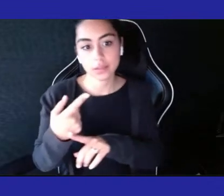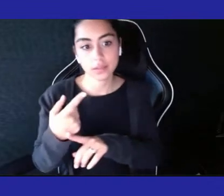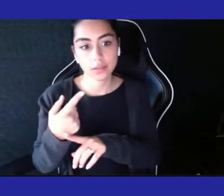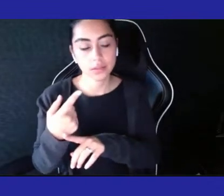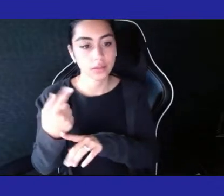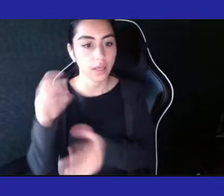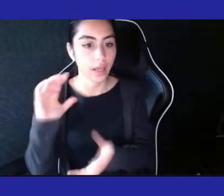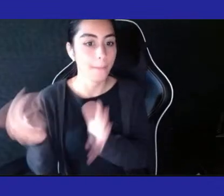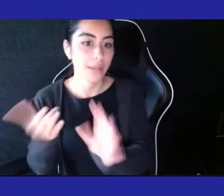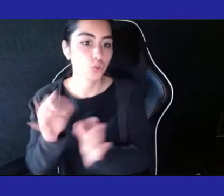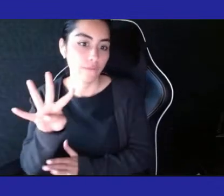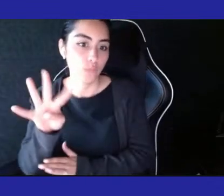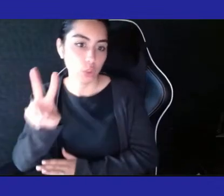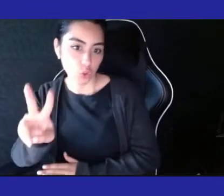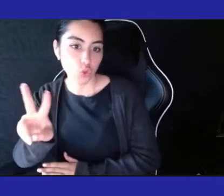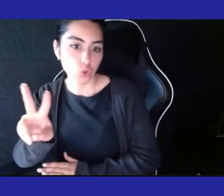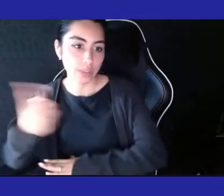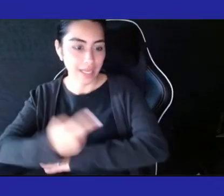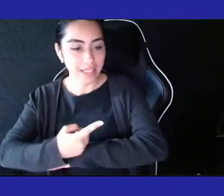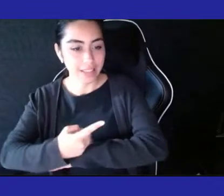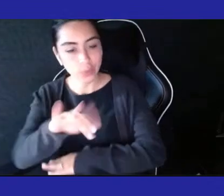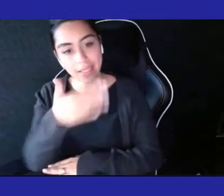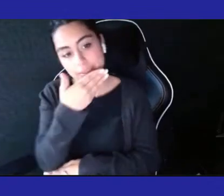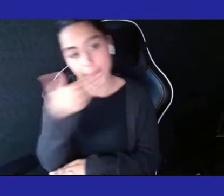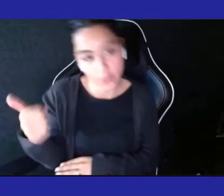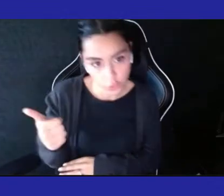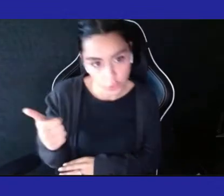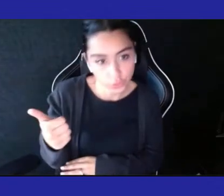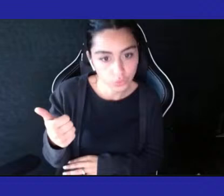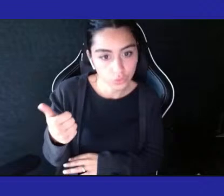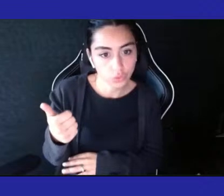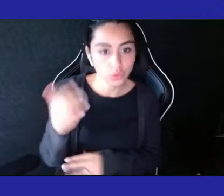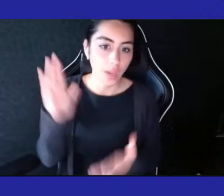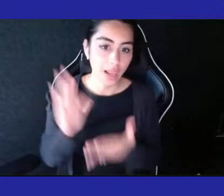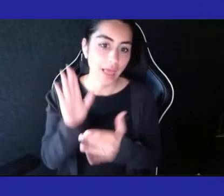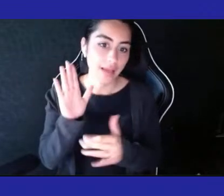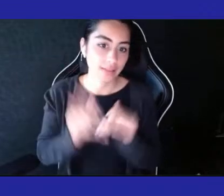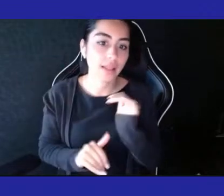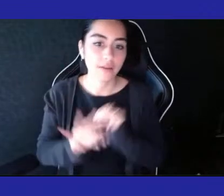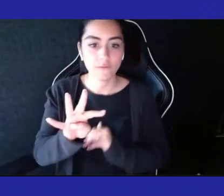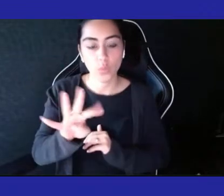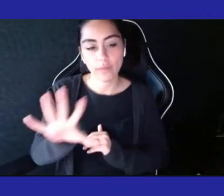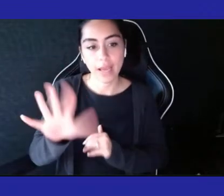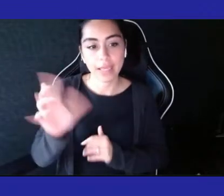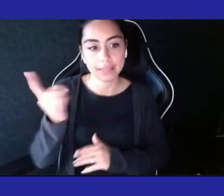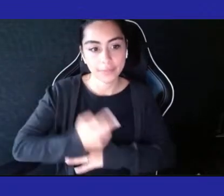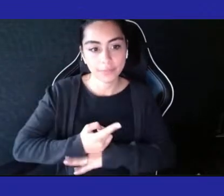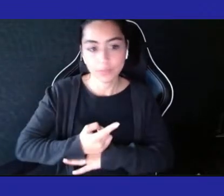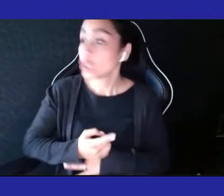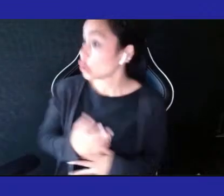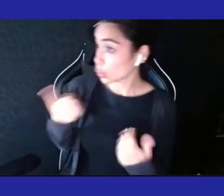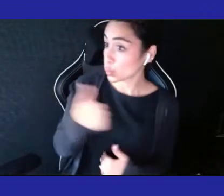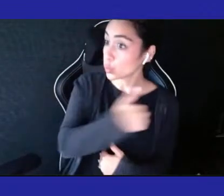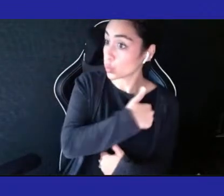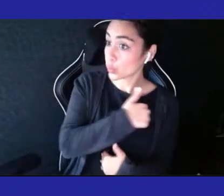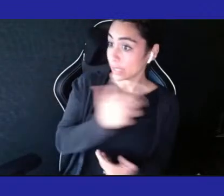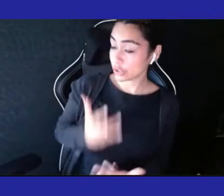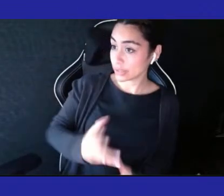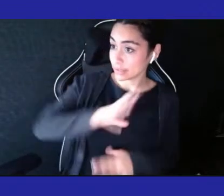lower is better on this one, so less than 45 days. So beating our target. Yes. Yeah, beating right. the target, correct.